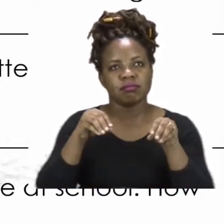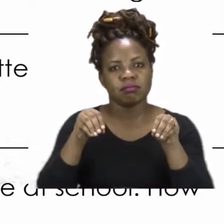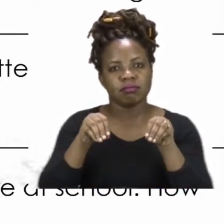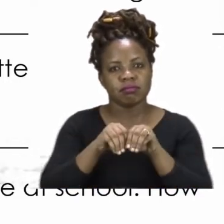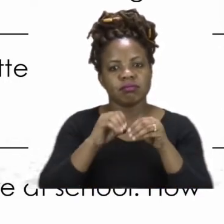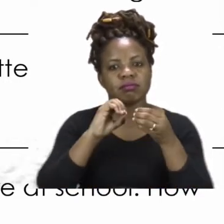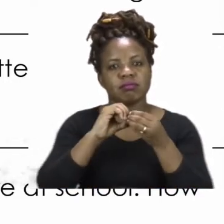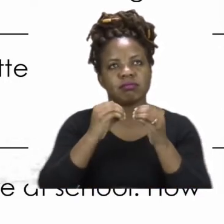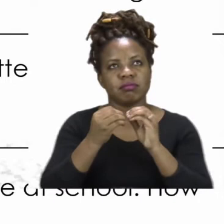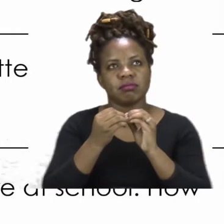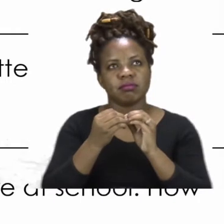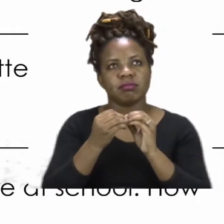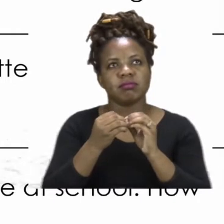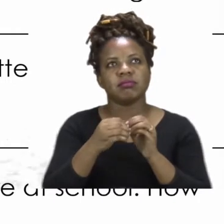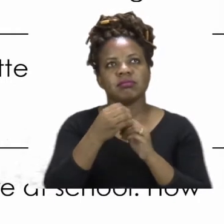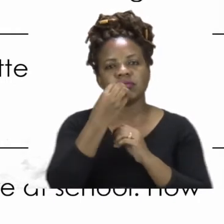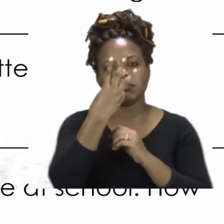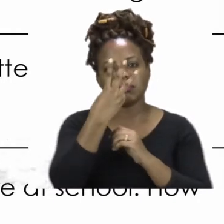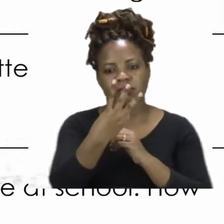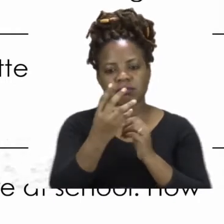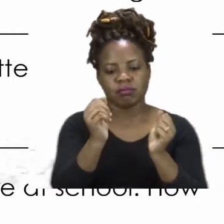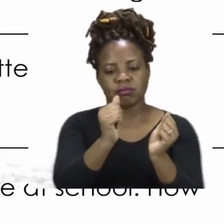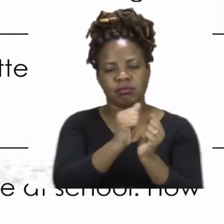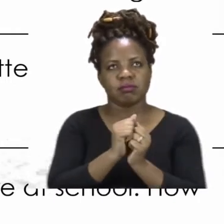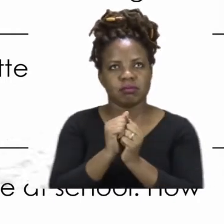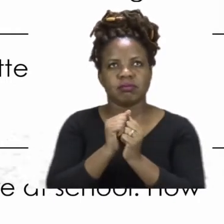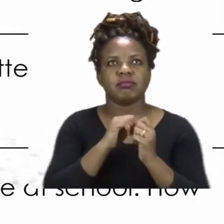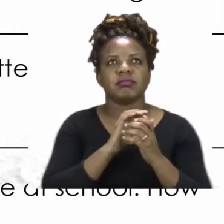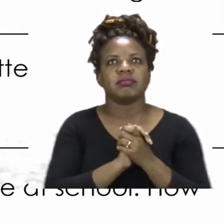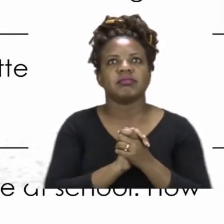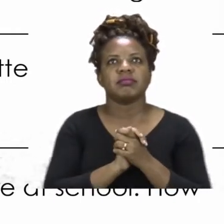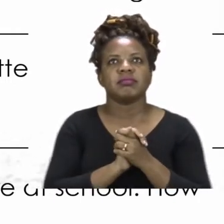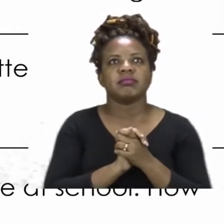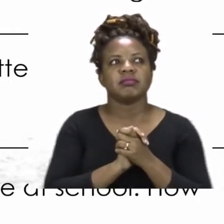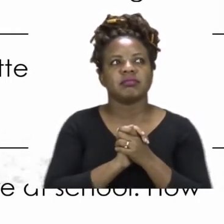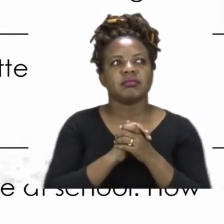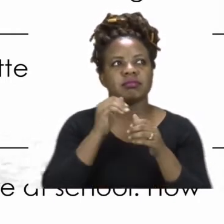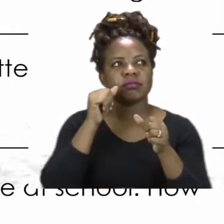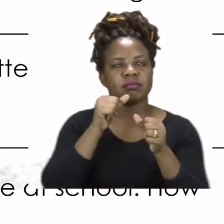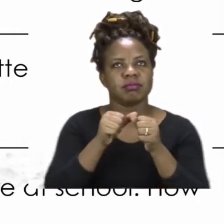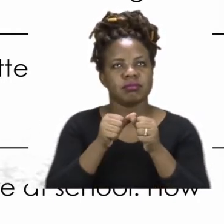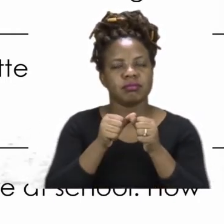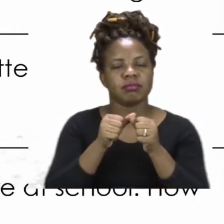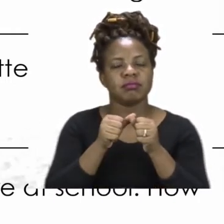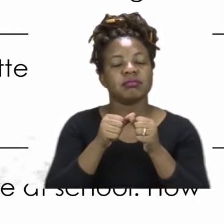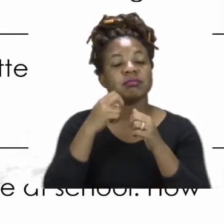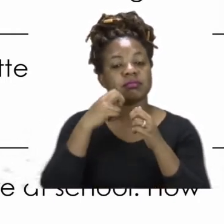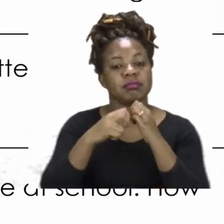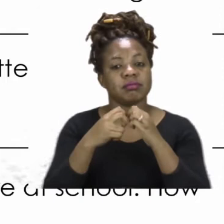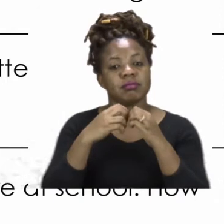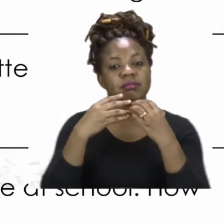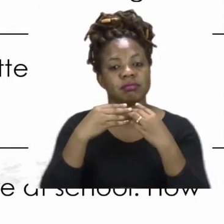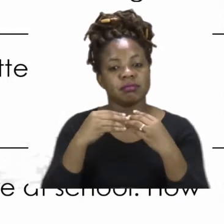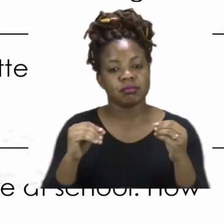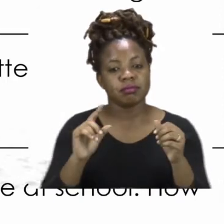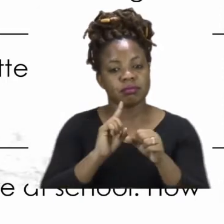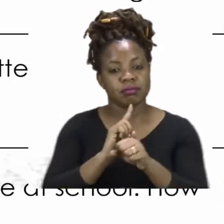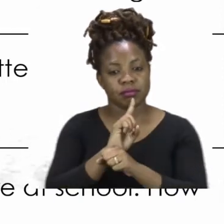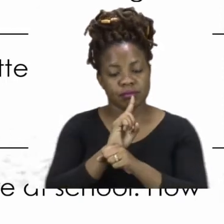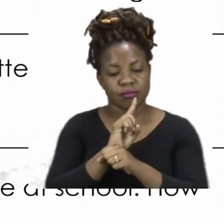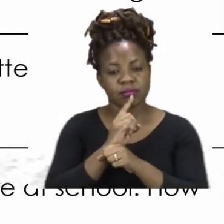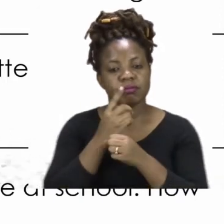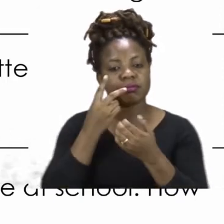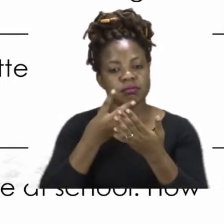number 3 together. Remember, when we're doing some problem solving, we first need to read